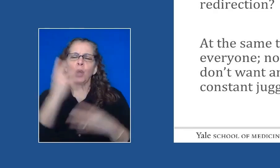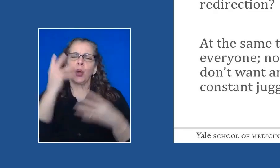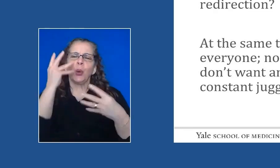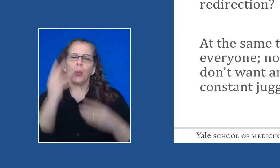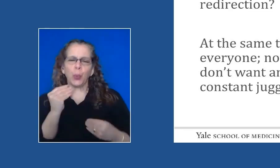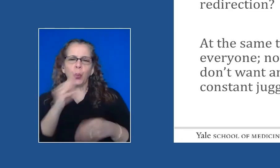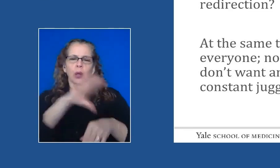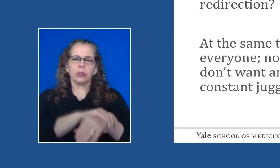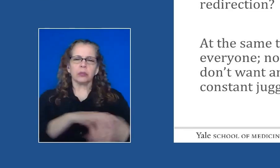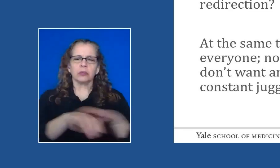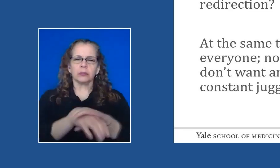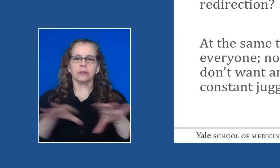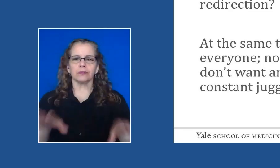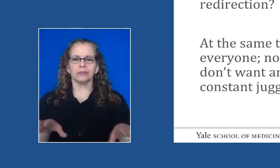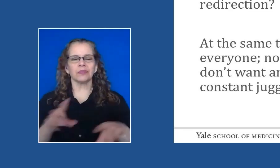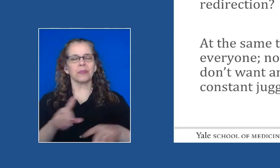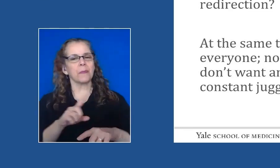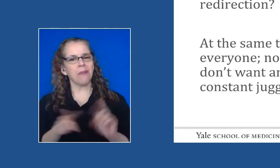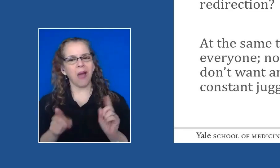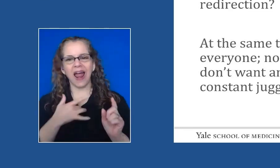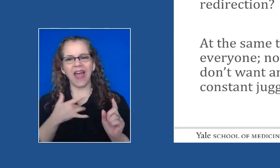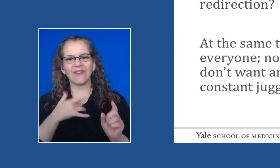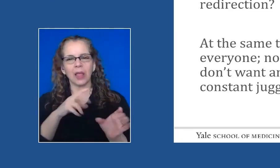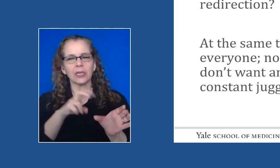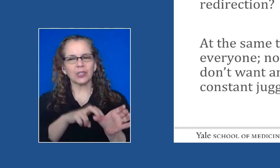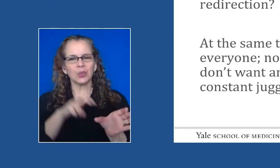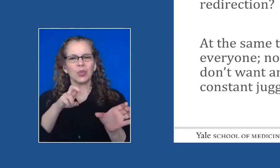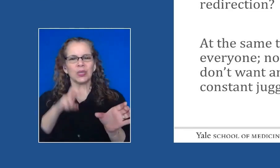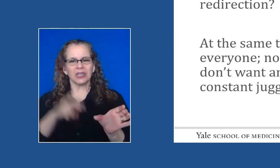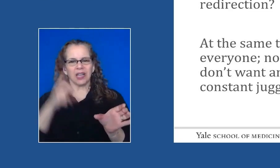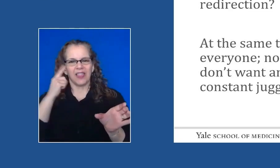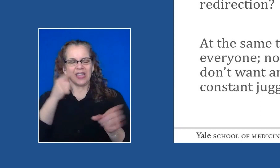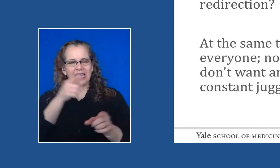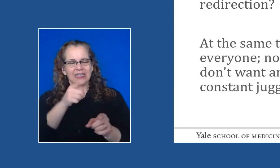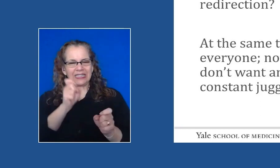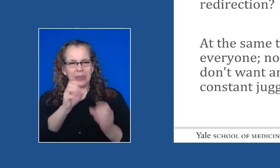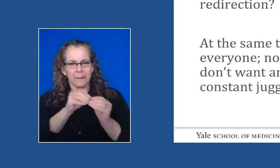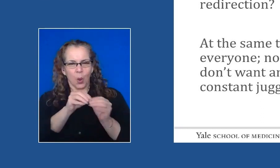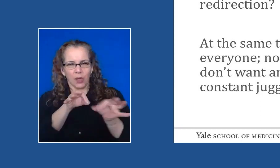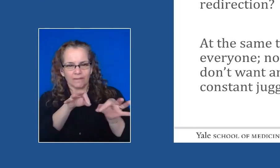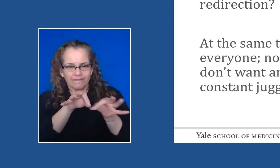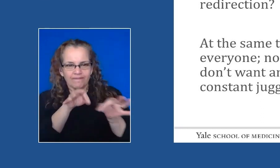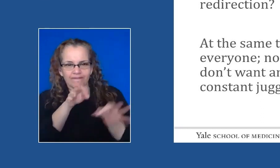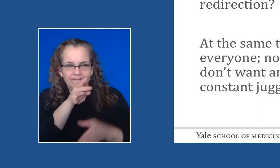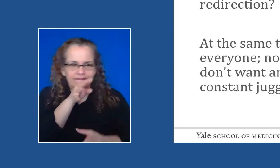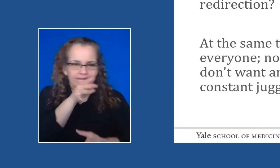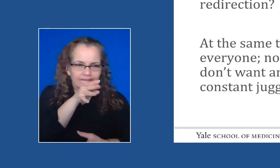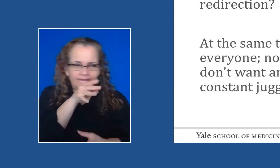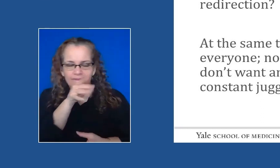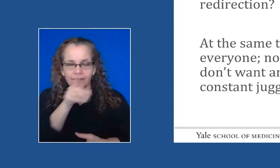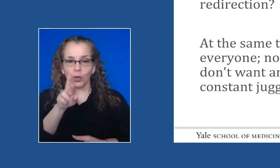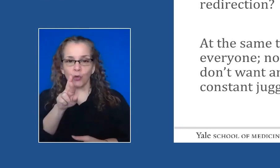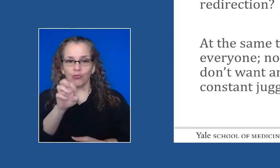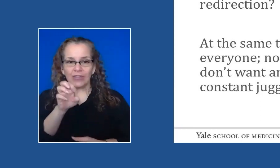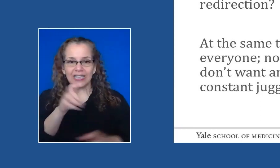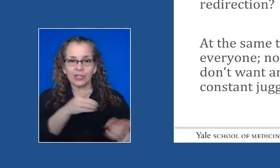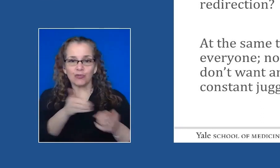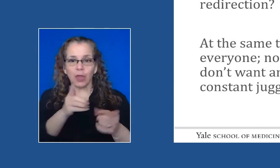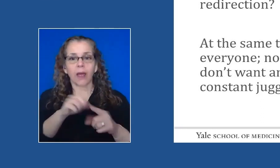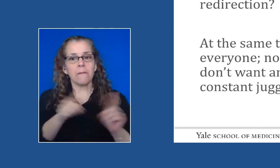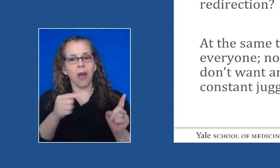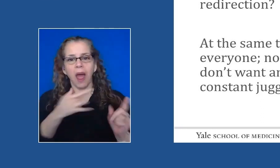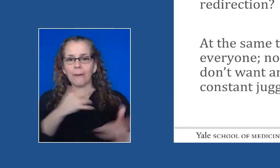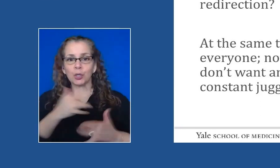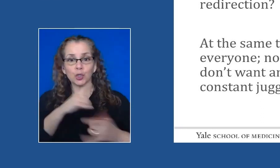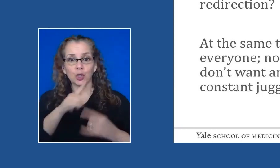and think, is this the sort of person we can try just a little bit more redirection? At the same time, I always worry about the safety of everyone, not just the patient,